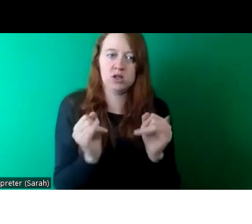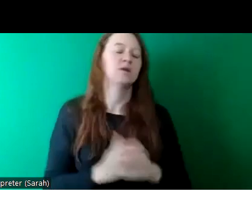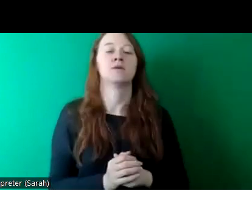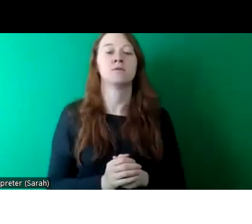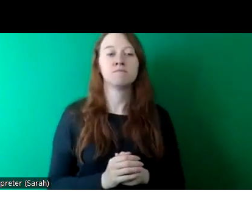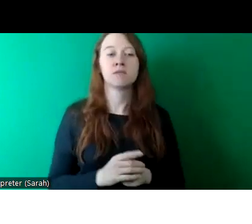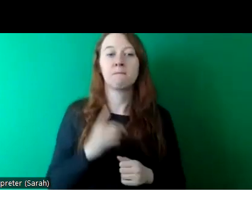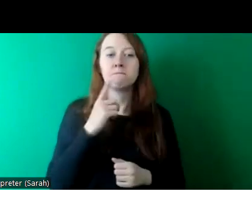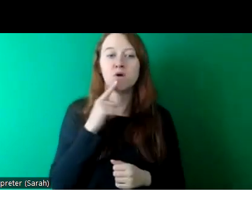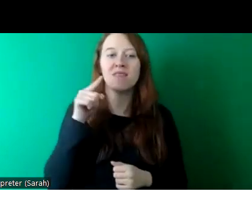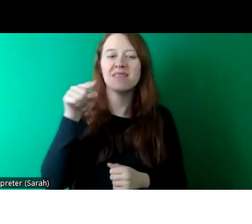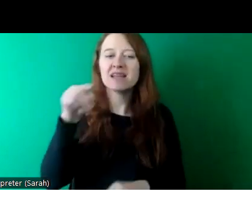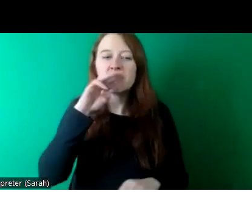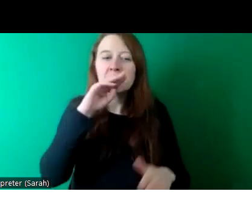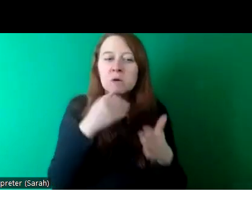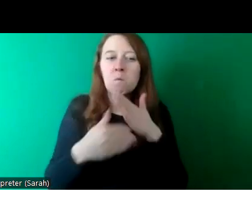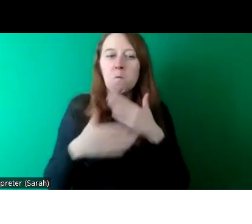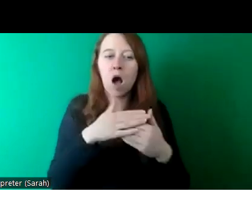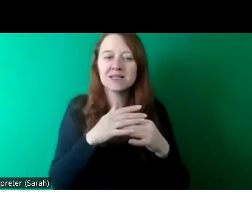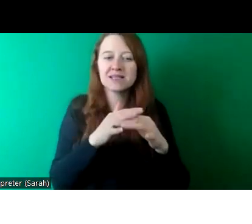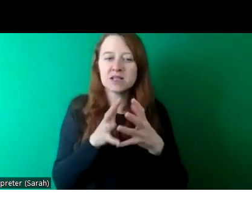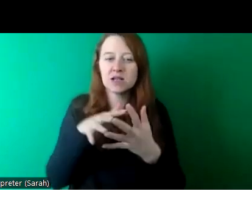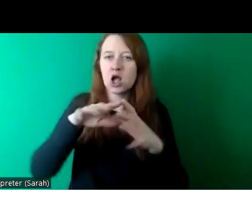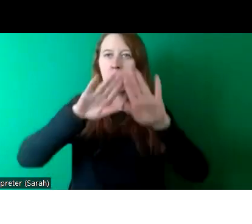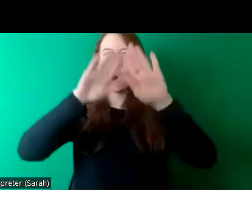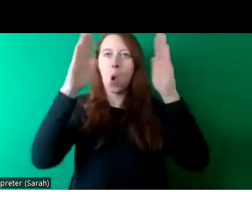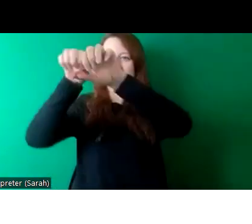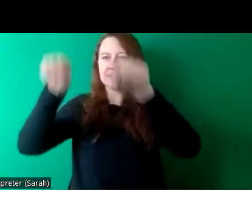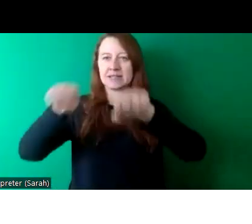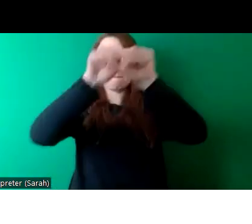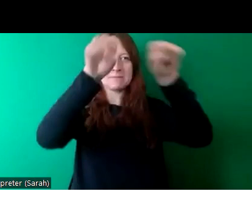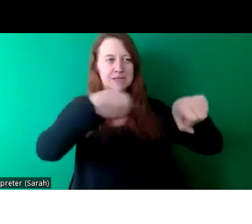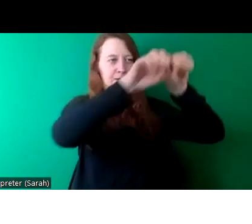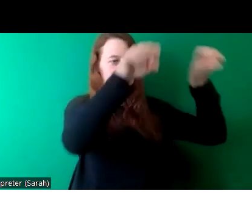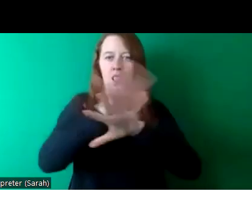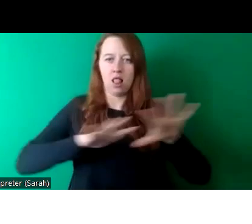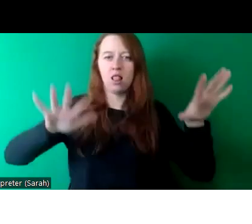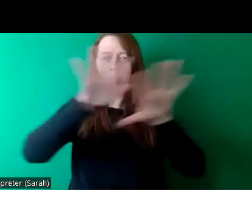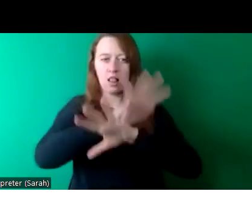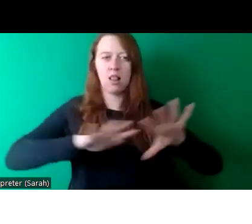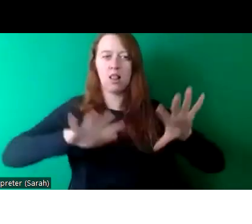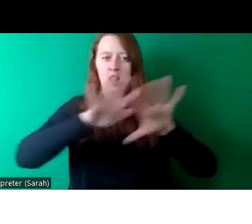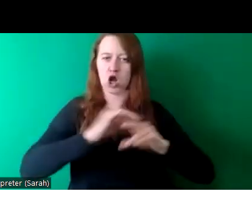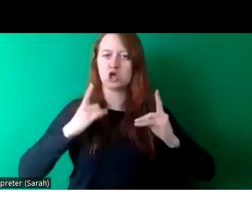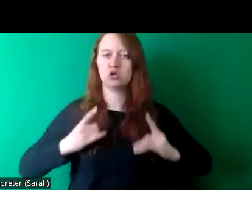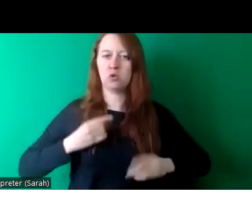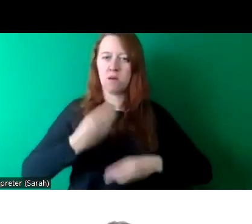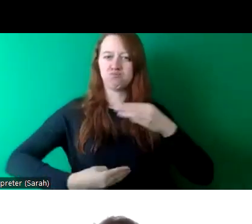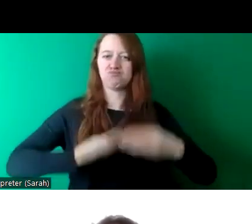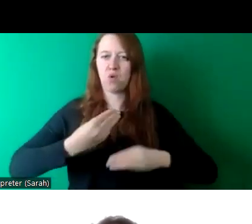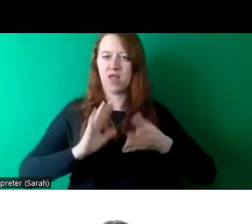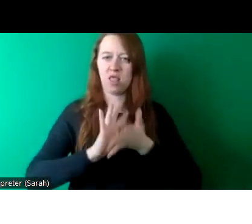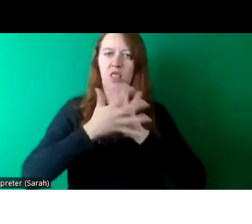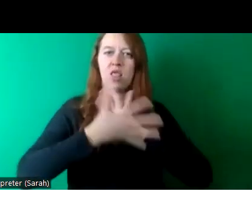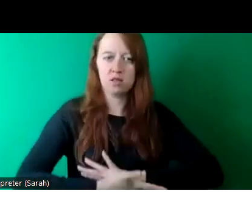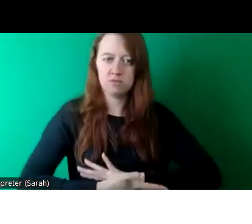causal entanglement of multiple global systems that significantly degrade humanity's prospects. So this feeling that we have of being